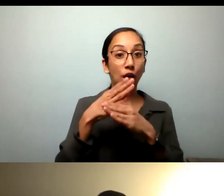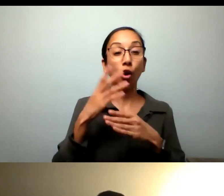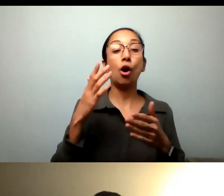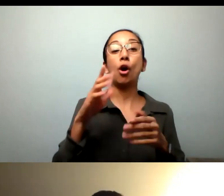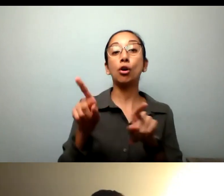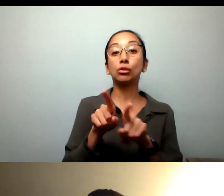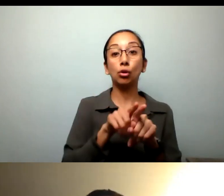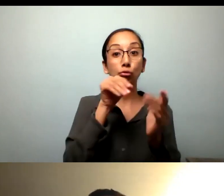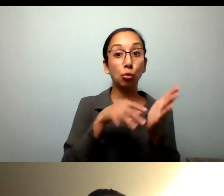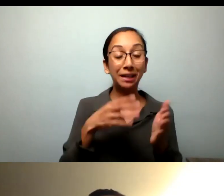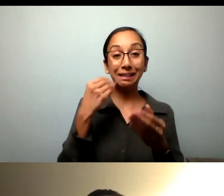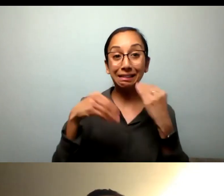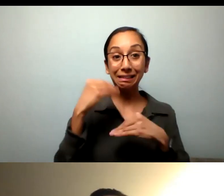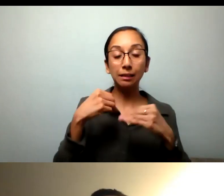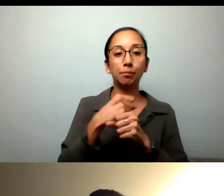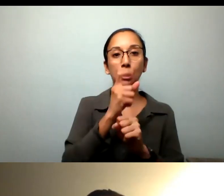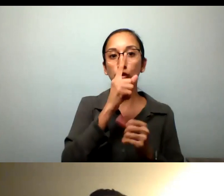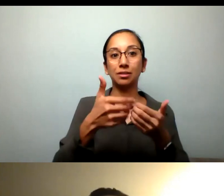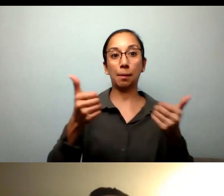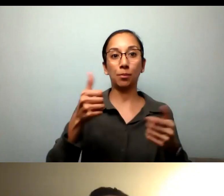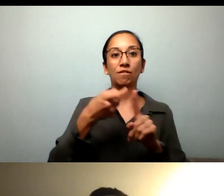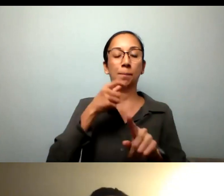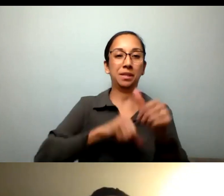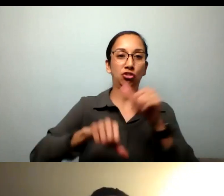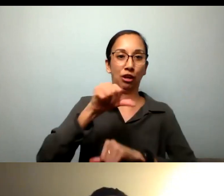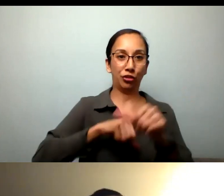eating, we're ensuring that they're separated from one another.